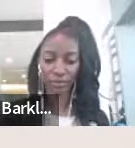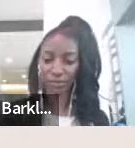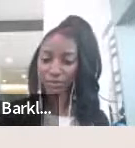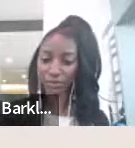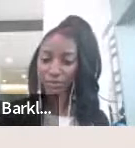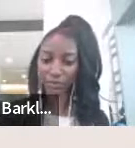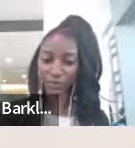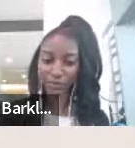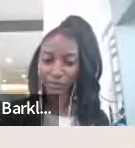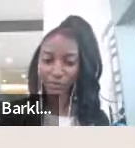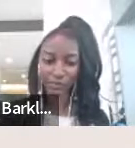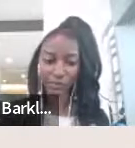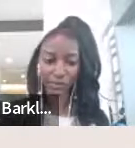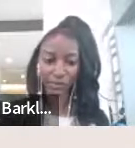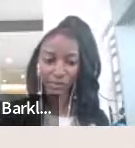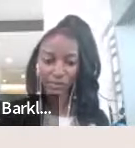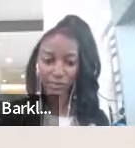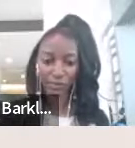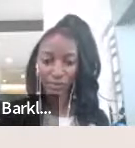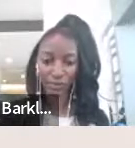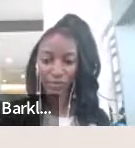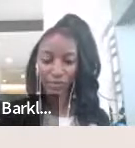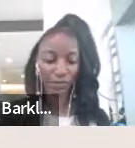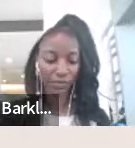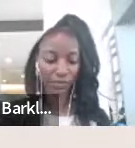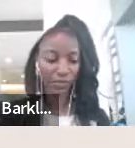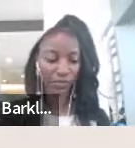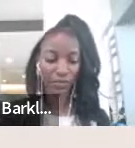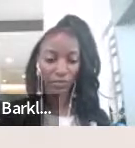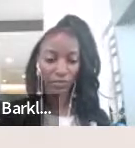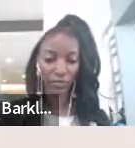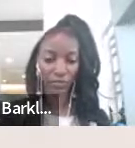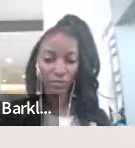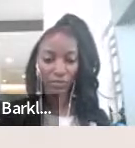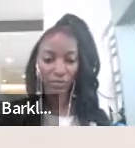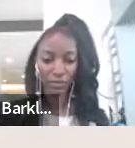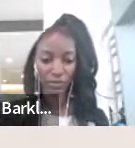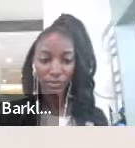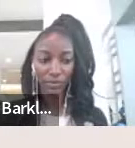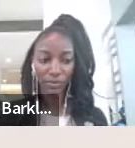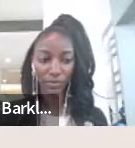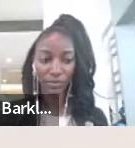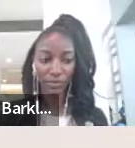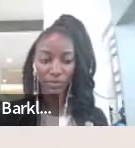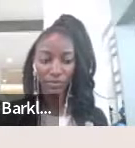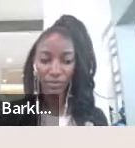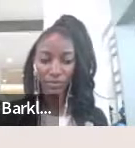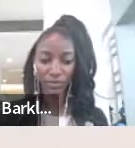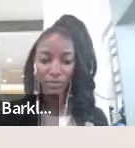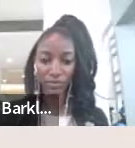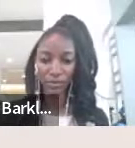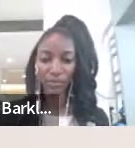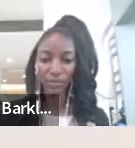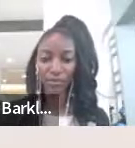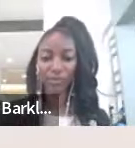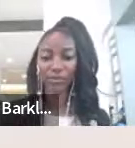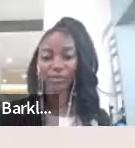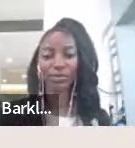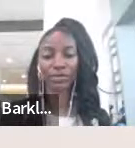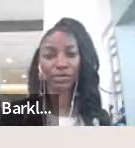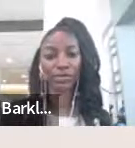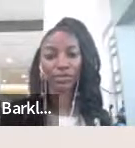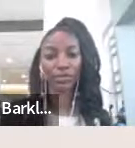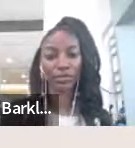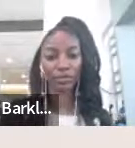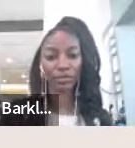trash goes directly into the ocean, like when beachgoers don't pick up after themselves. Or sometimes, marine debris is indirectly